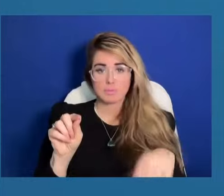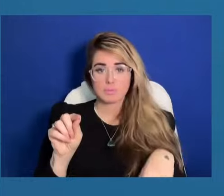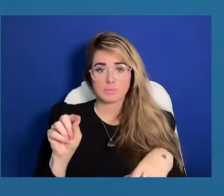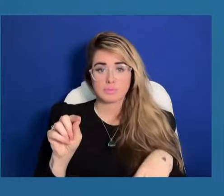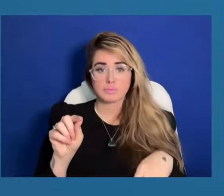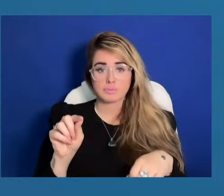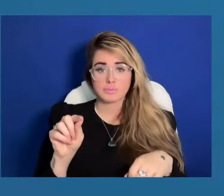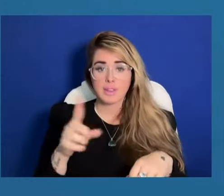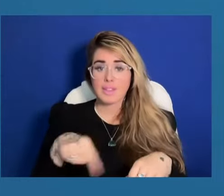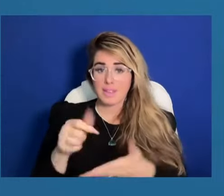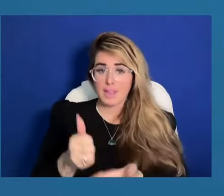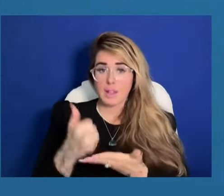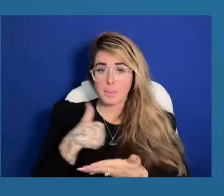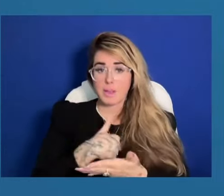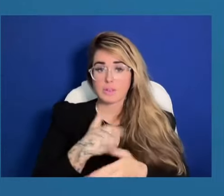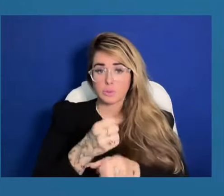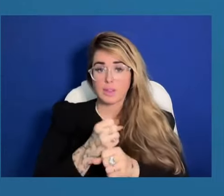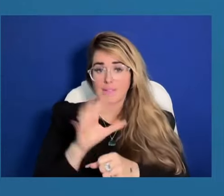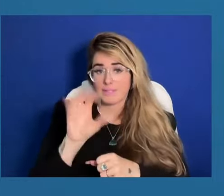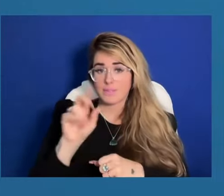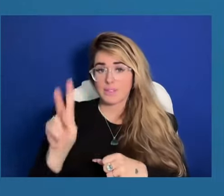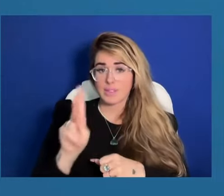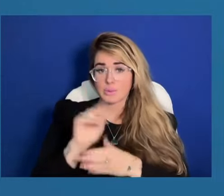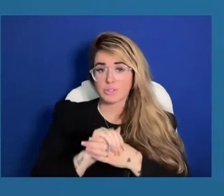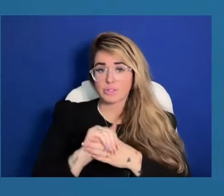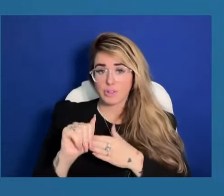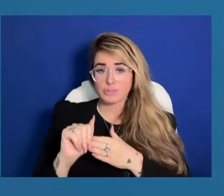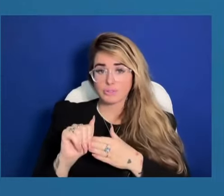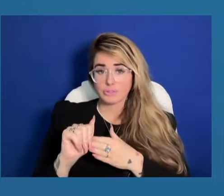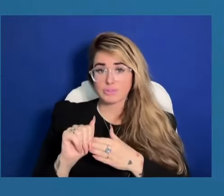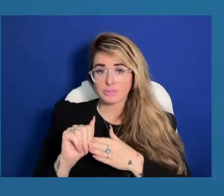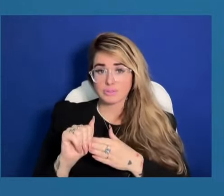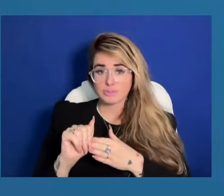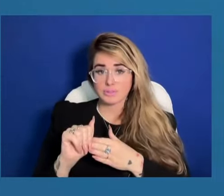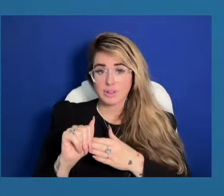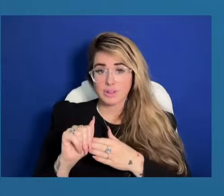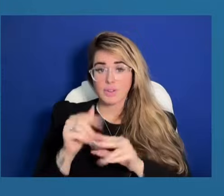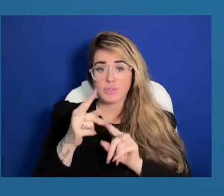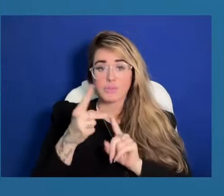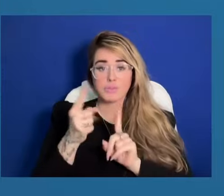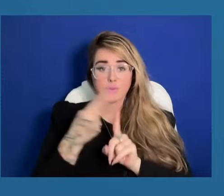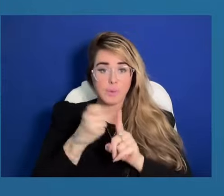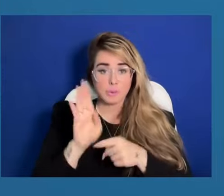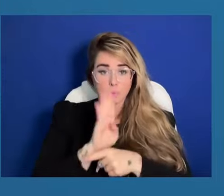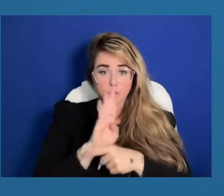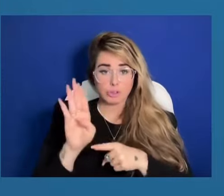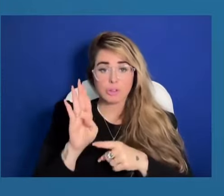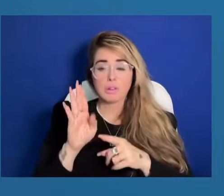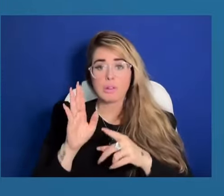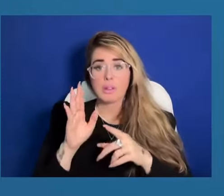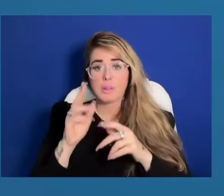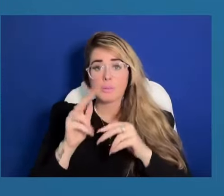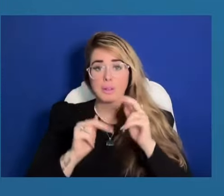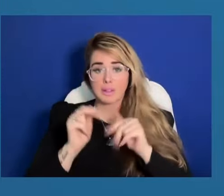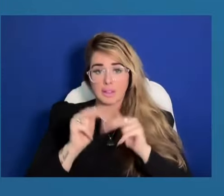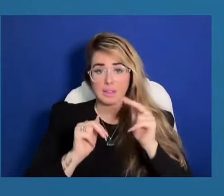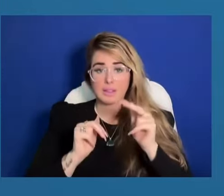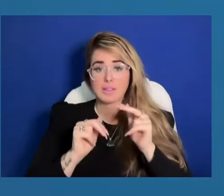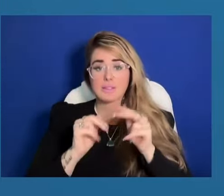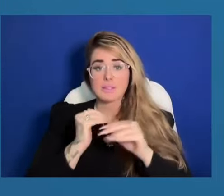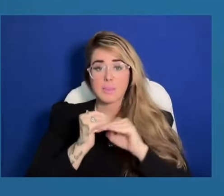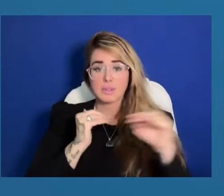they helped us secure $50,000 from the Commercial Building Stabilization Fund